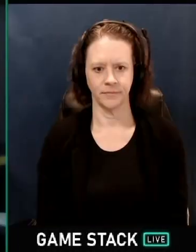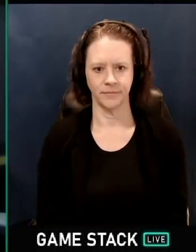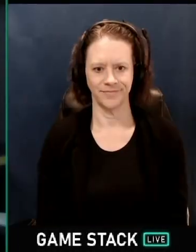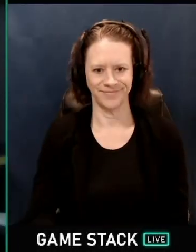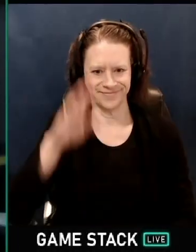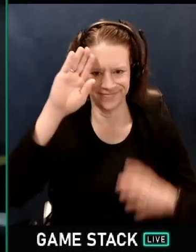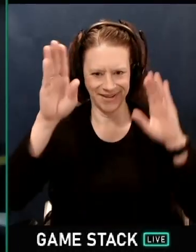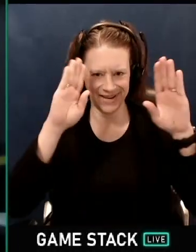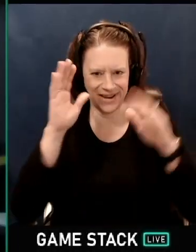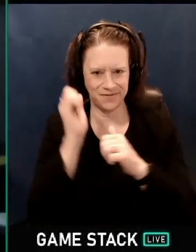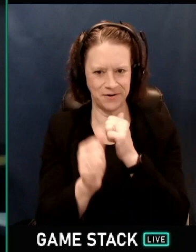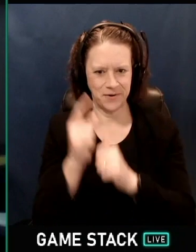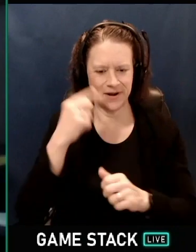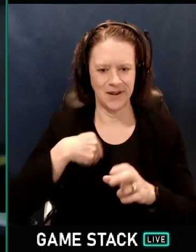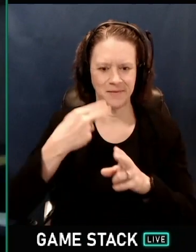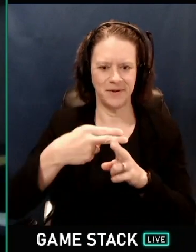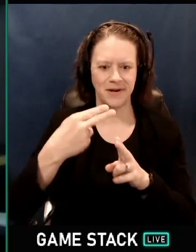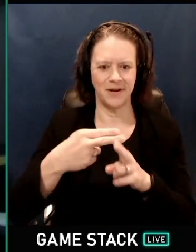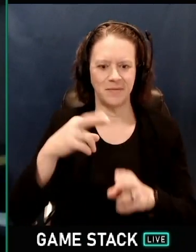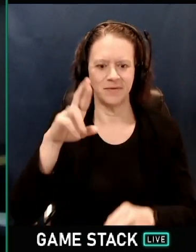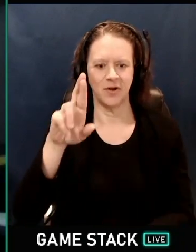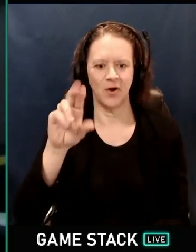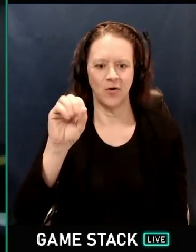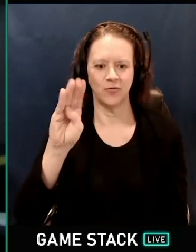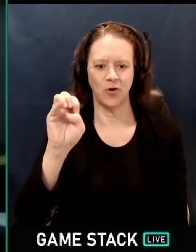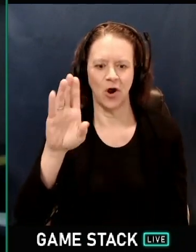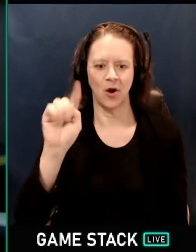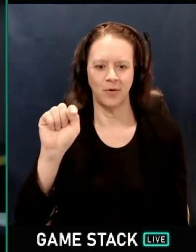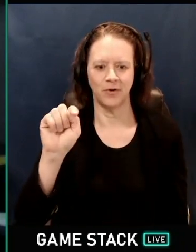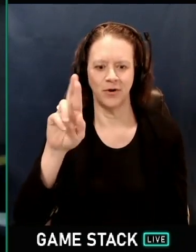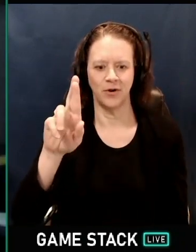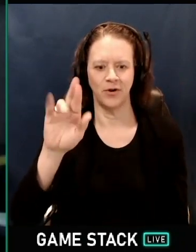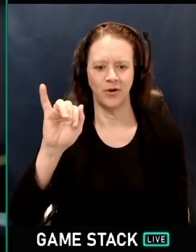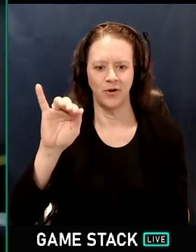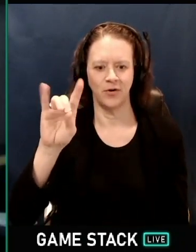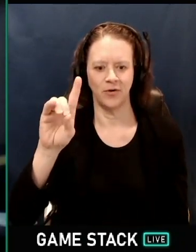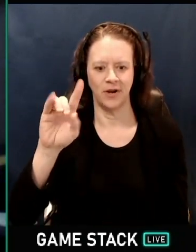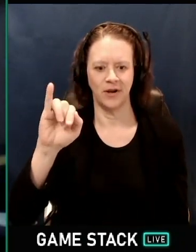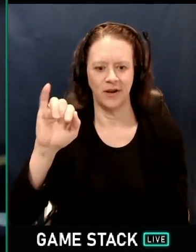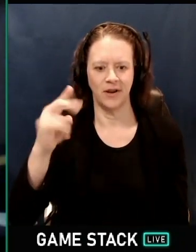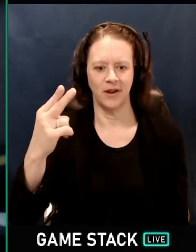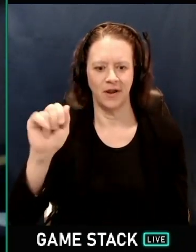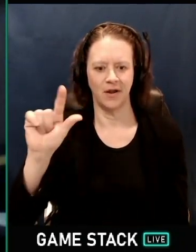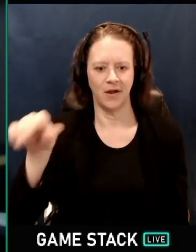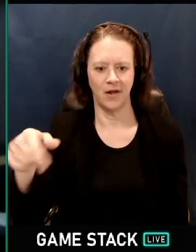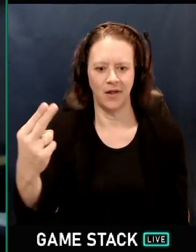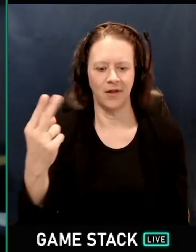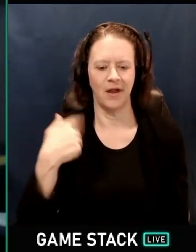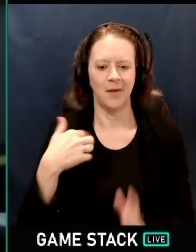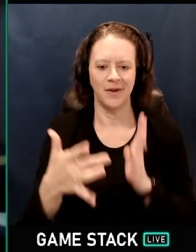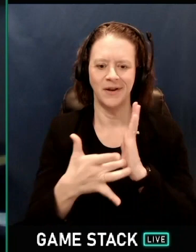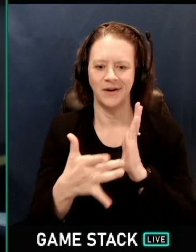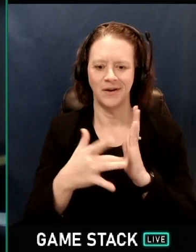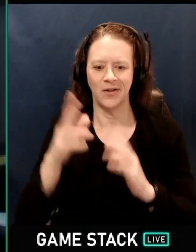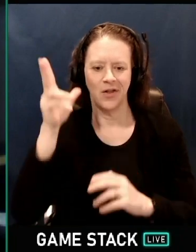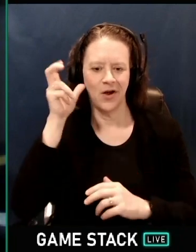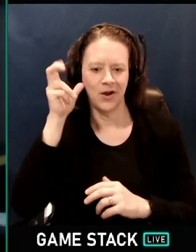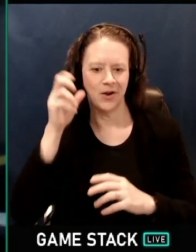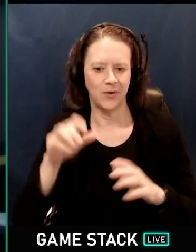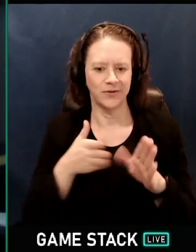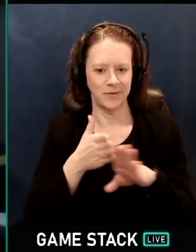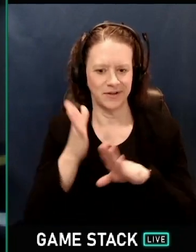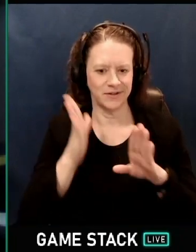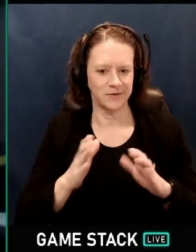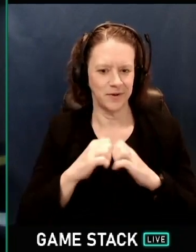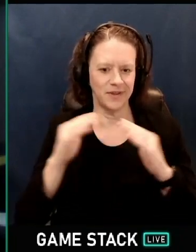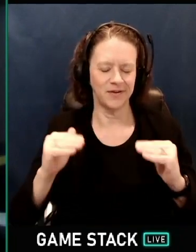everyone. My name is Robert Riddahall. I'm a technical audio specialist with the Advanced Technology Group at Xbox. And in this session, we're going